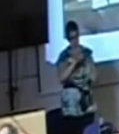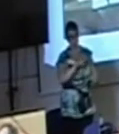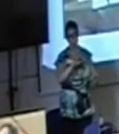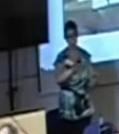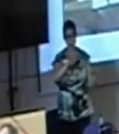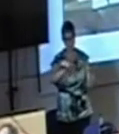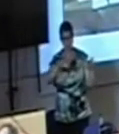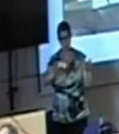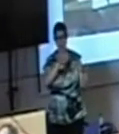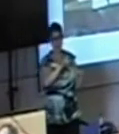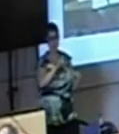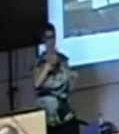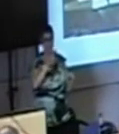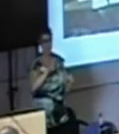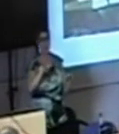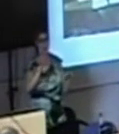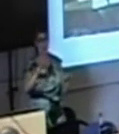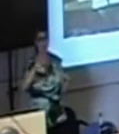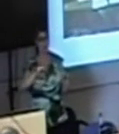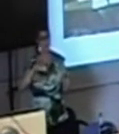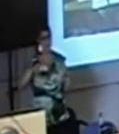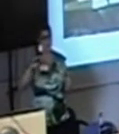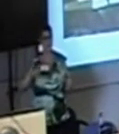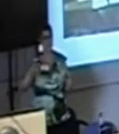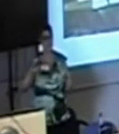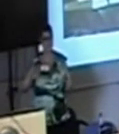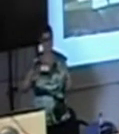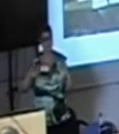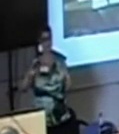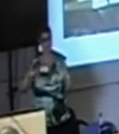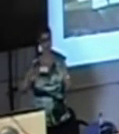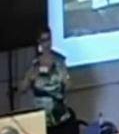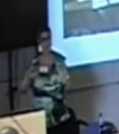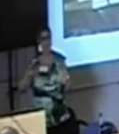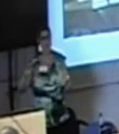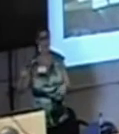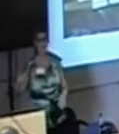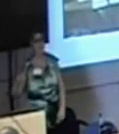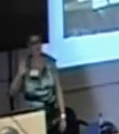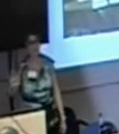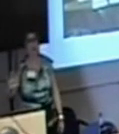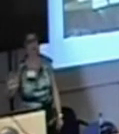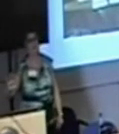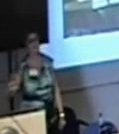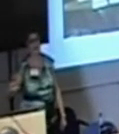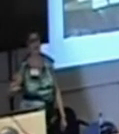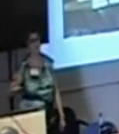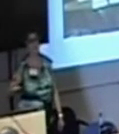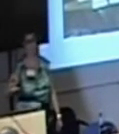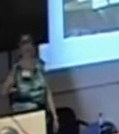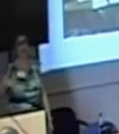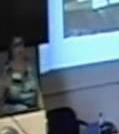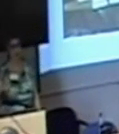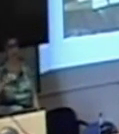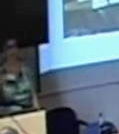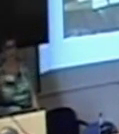He was okay with doing the order one, two, three, four, five, and then with six, he already needed to count them,